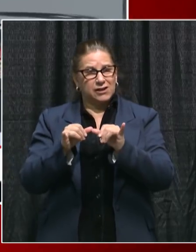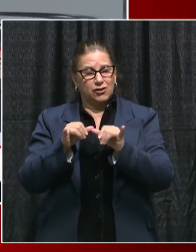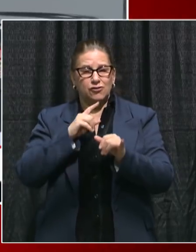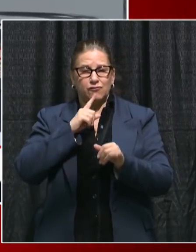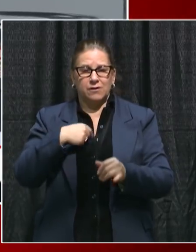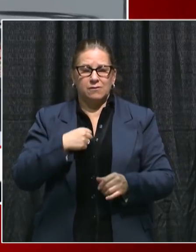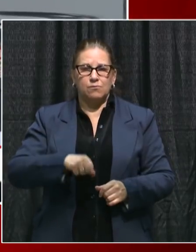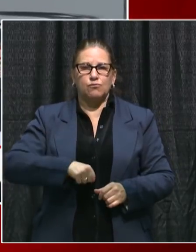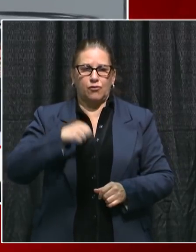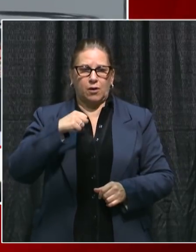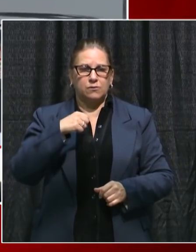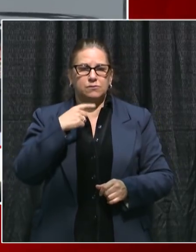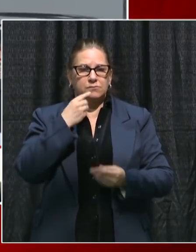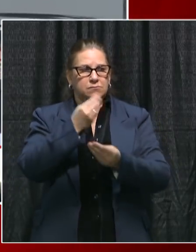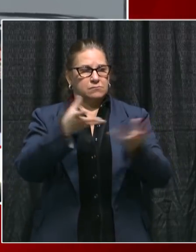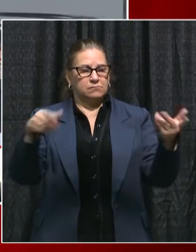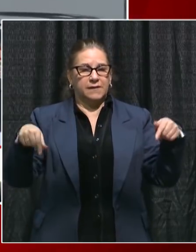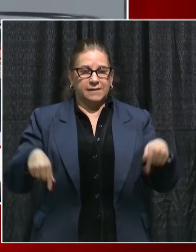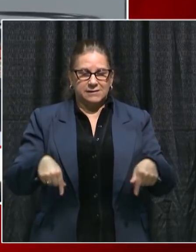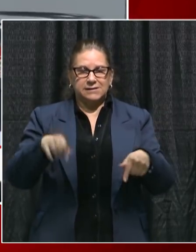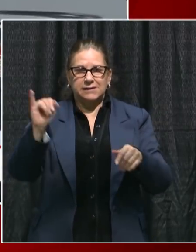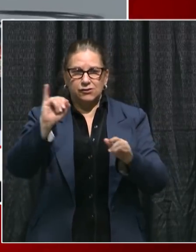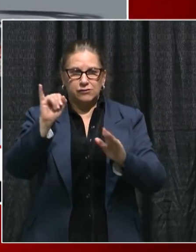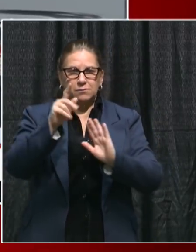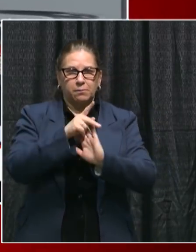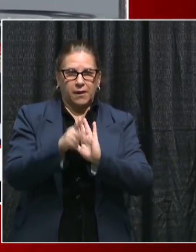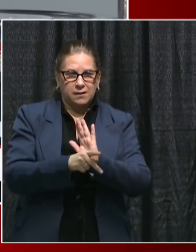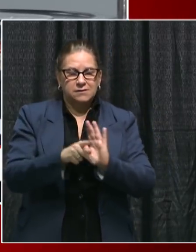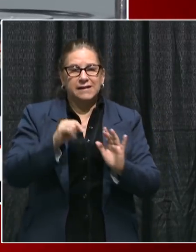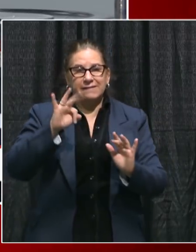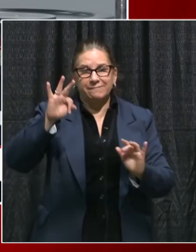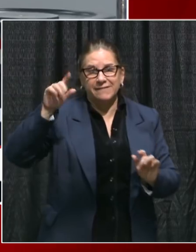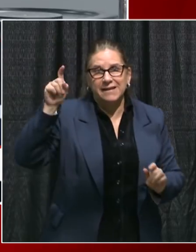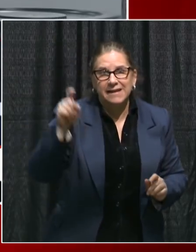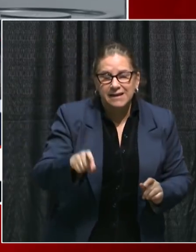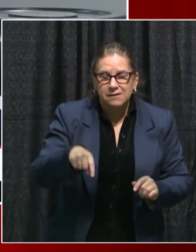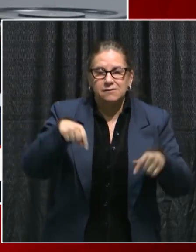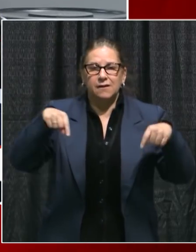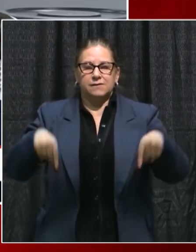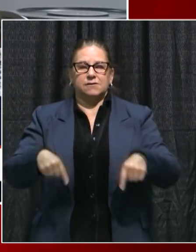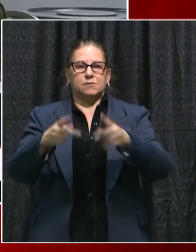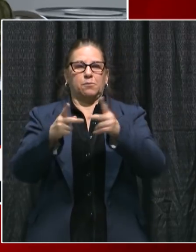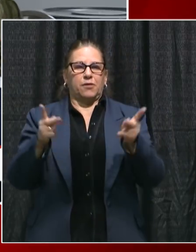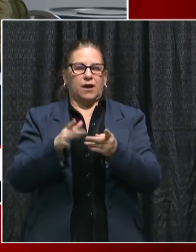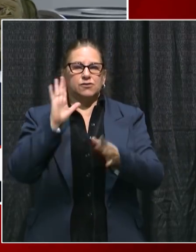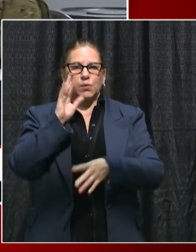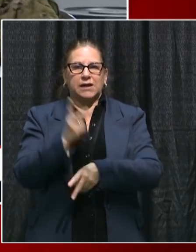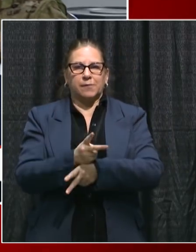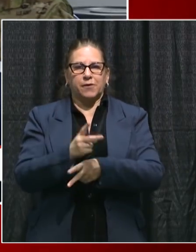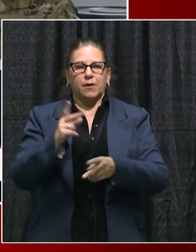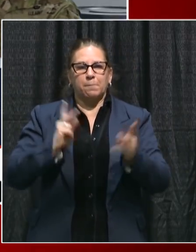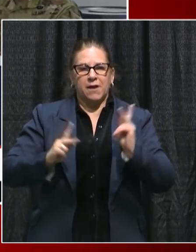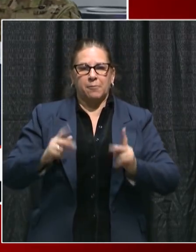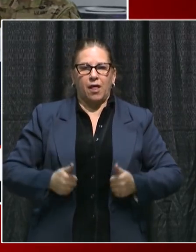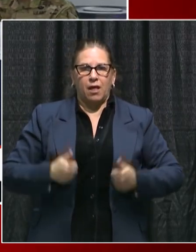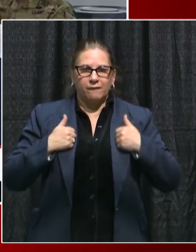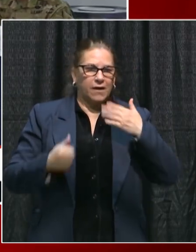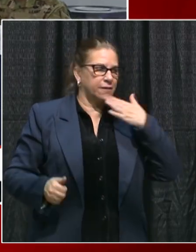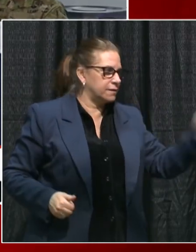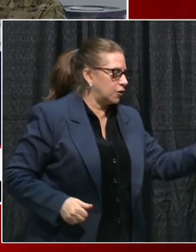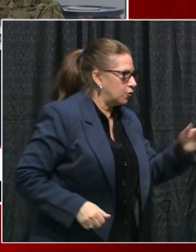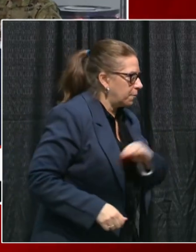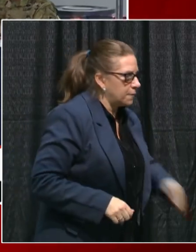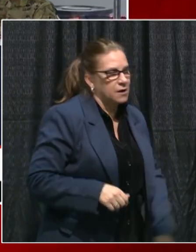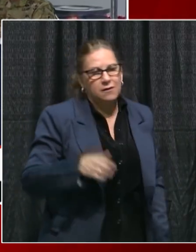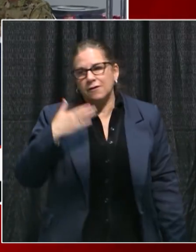if needed, this capability will keep people alive. Thanks for having us here, ma'am. Thank you so much, Lieutenant General. I now want to